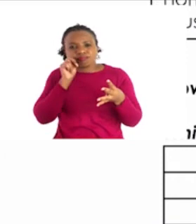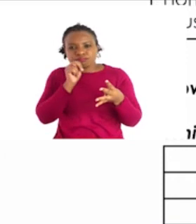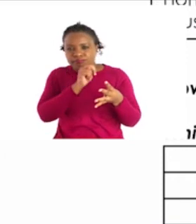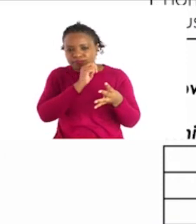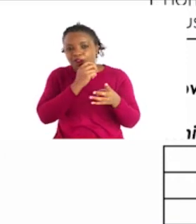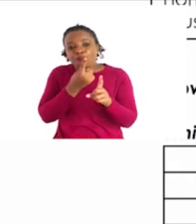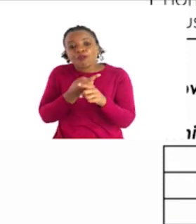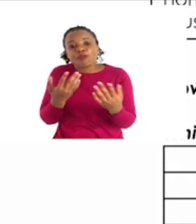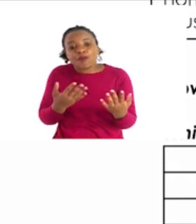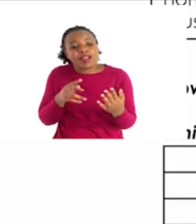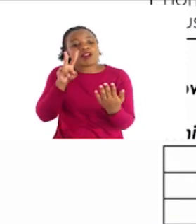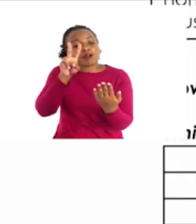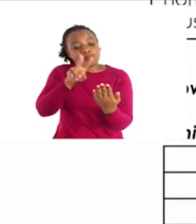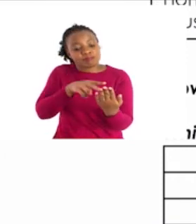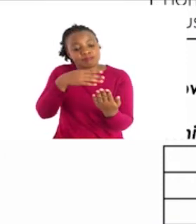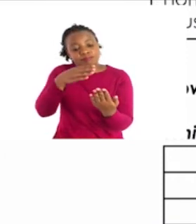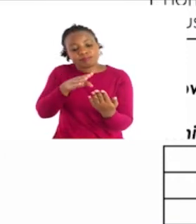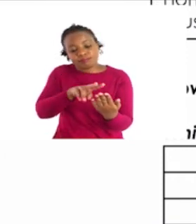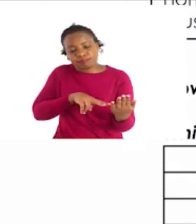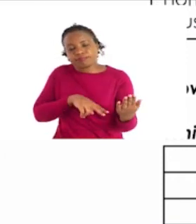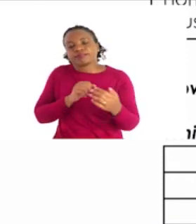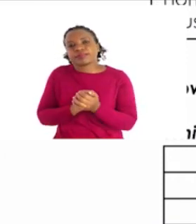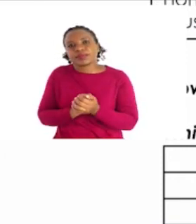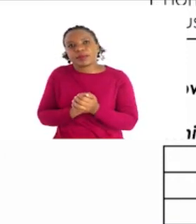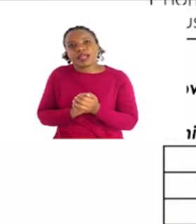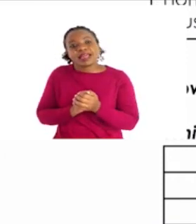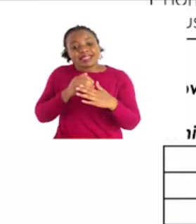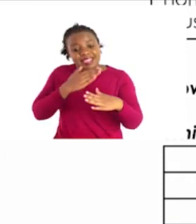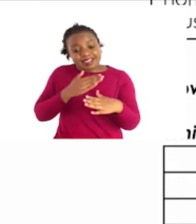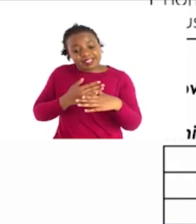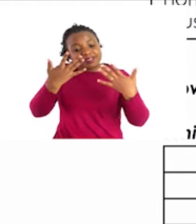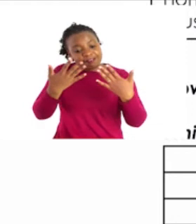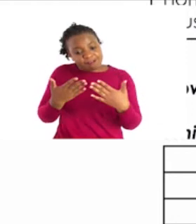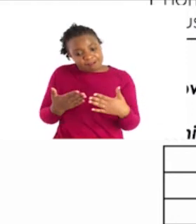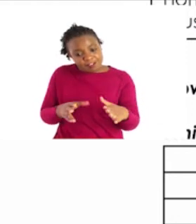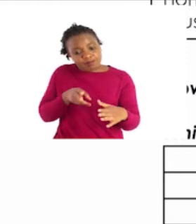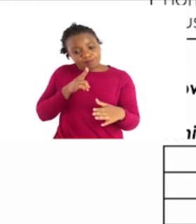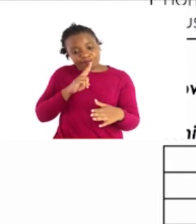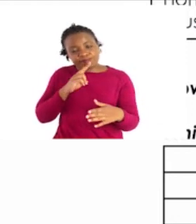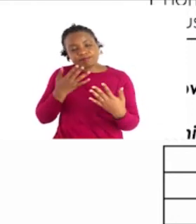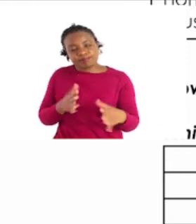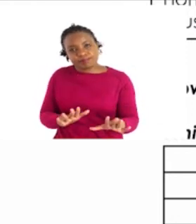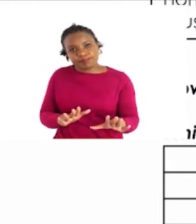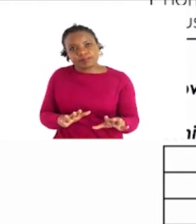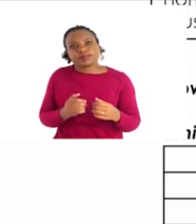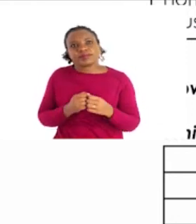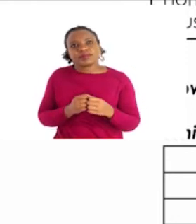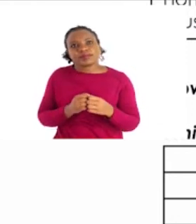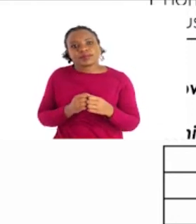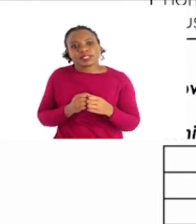I have done it for you, okay? With this activity, I have given you the answers. All right,